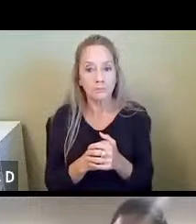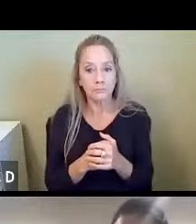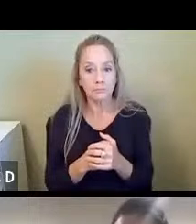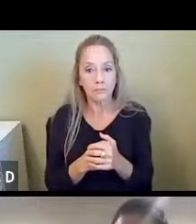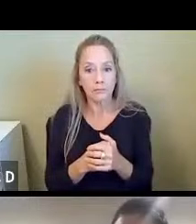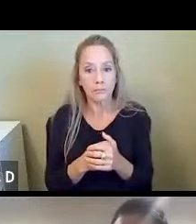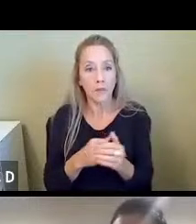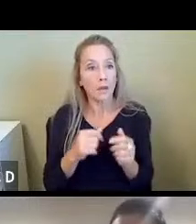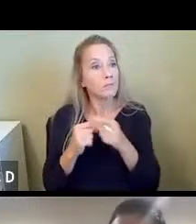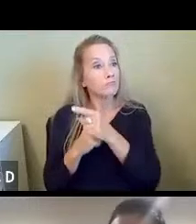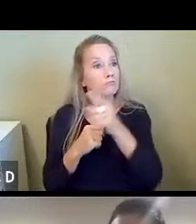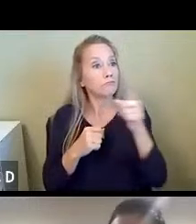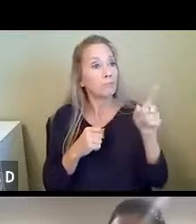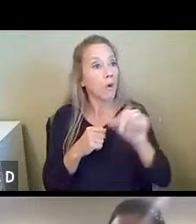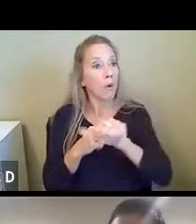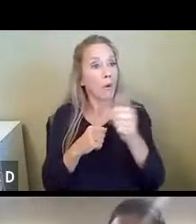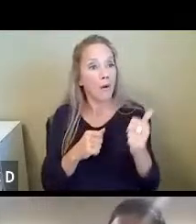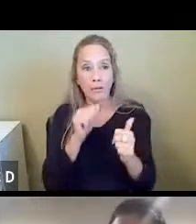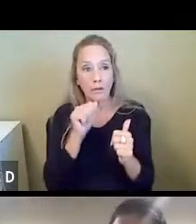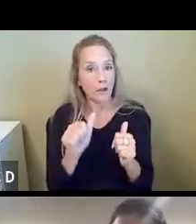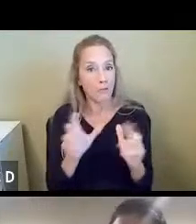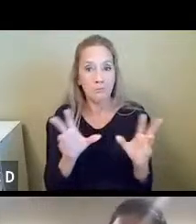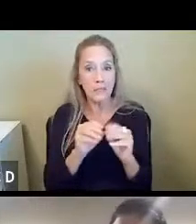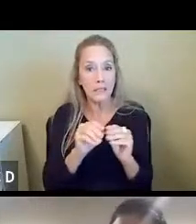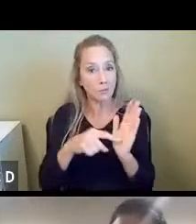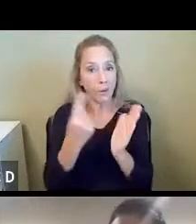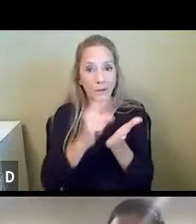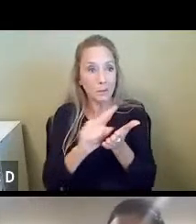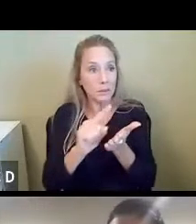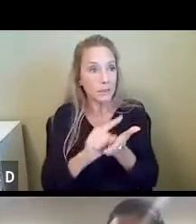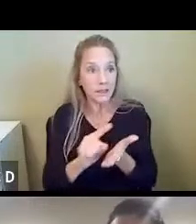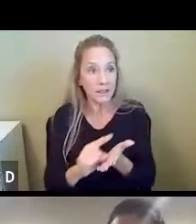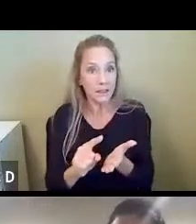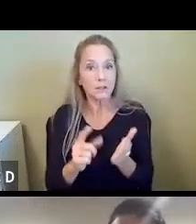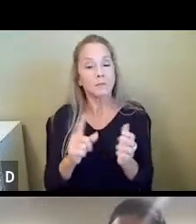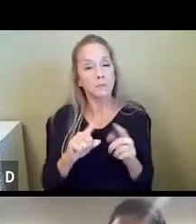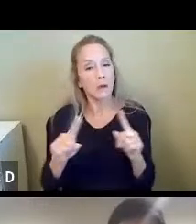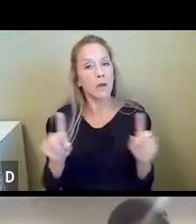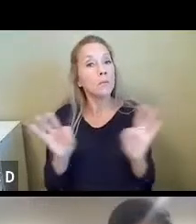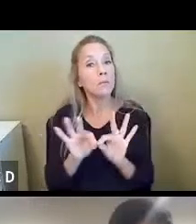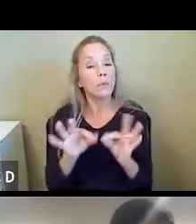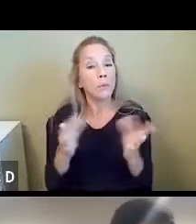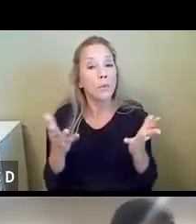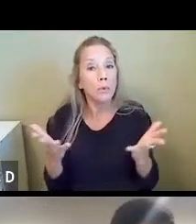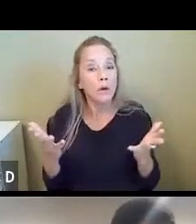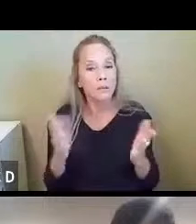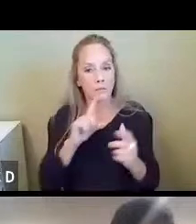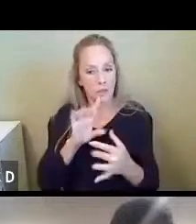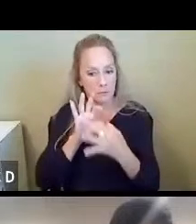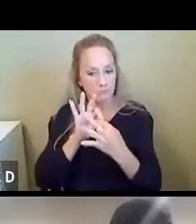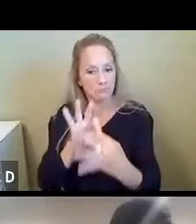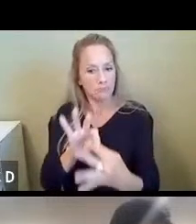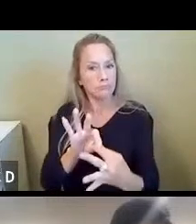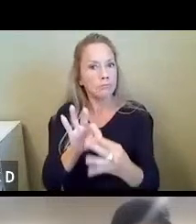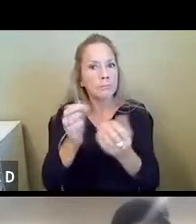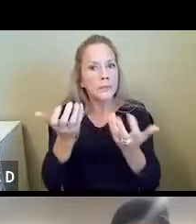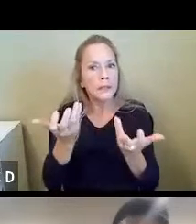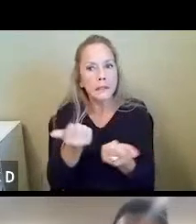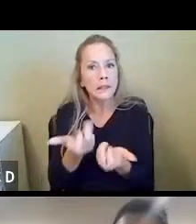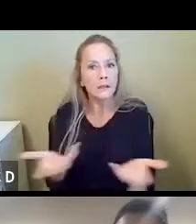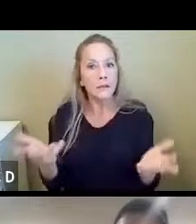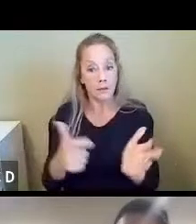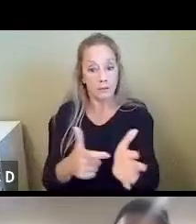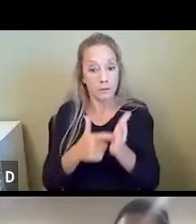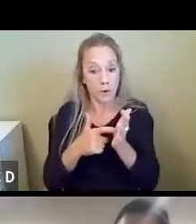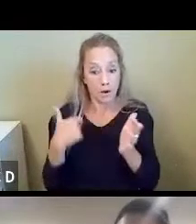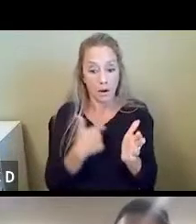than the way we're doing it. But I think fundamentally and most importantly, it has to do with the fact that anything that is going to